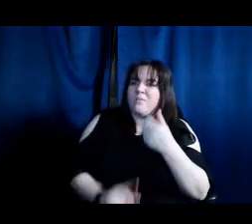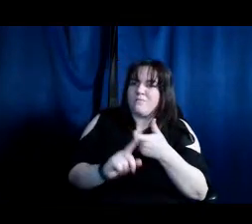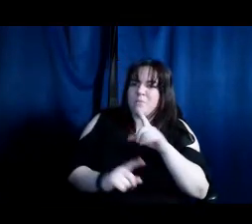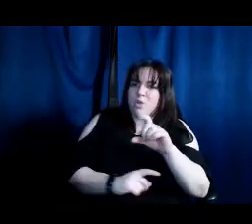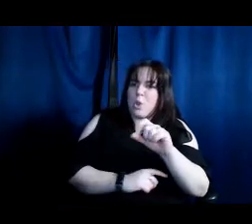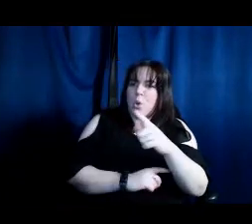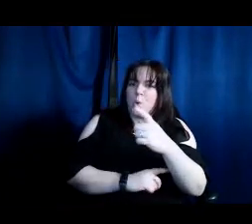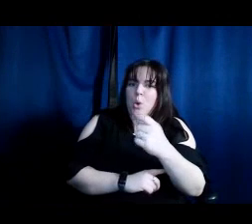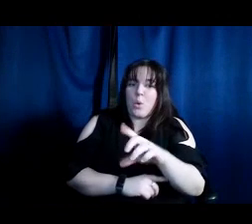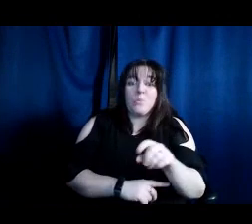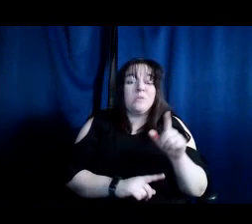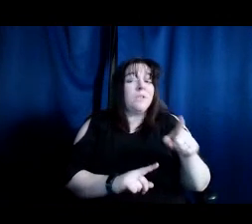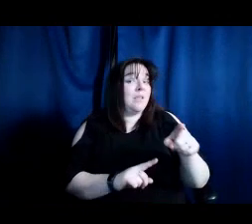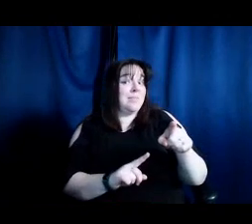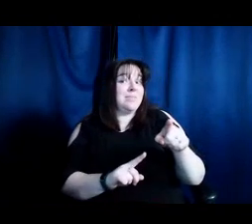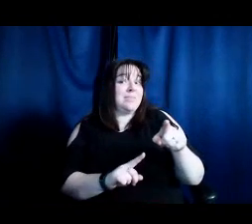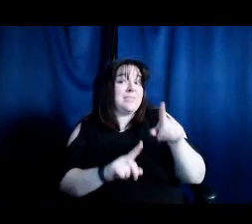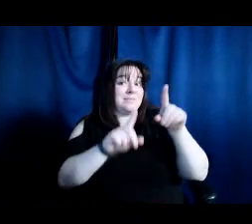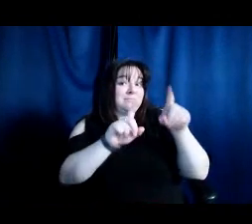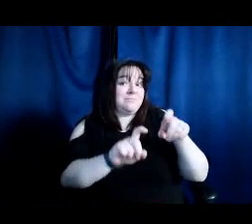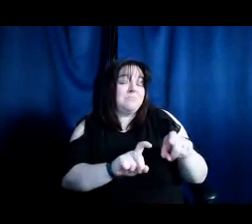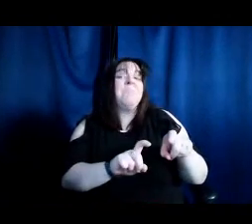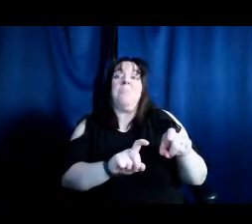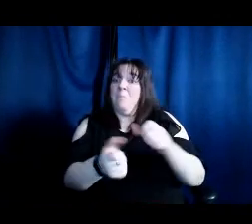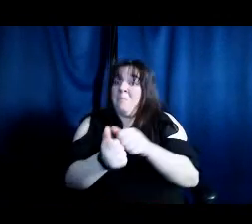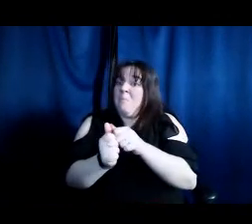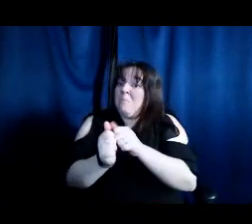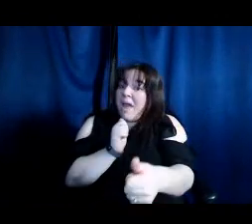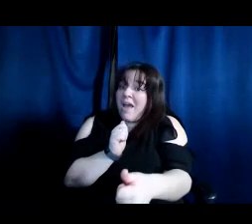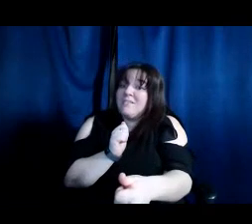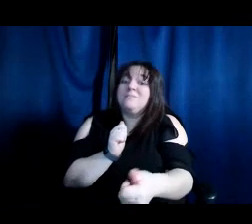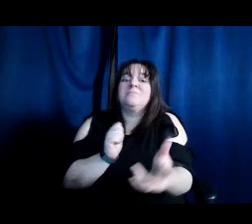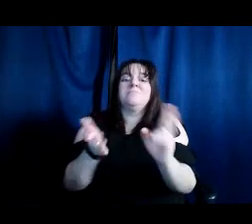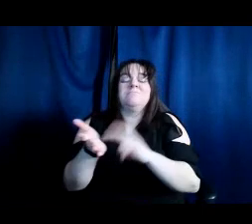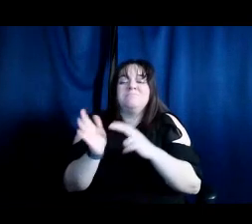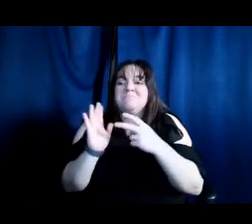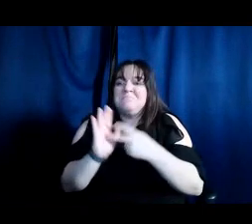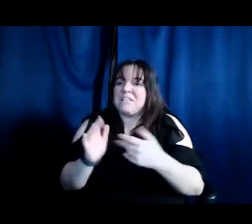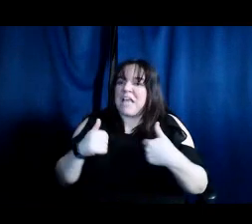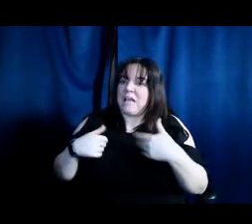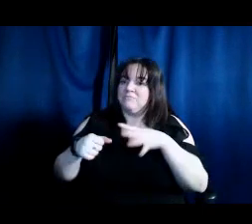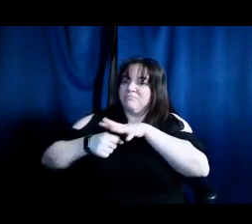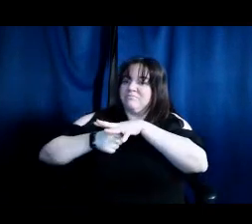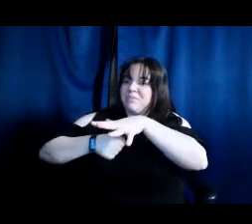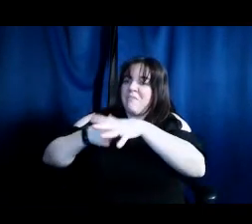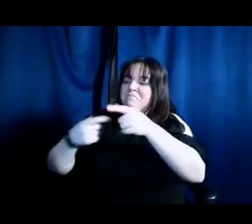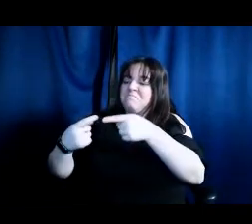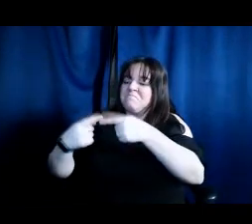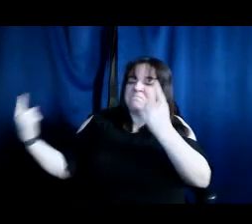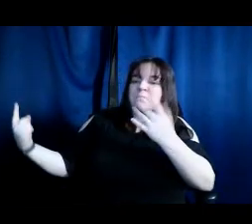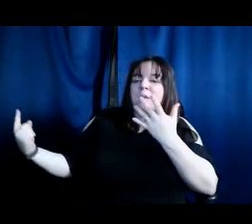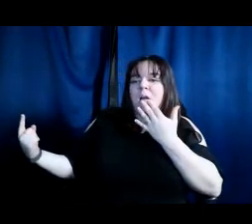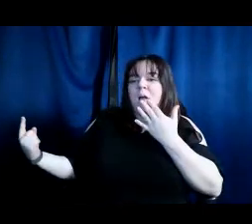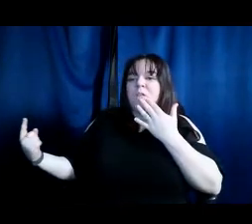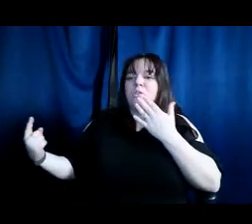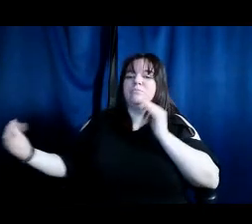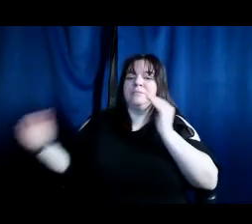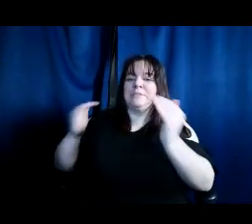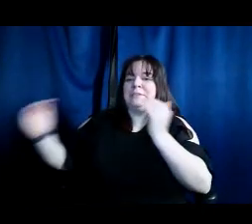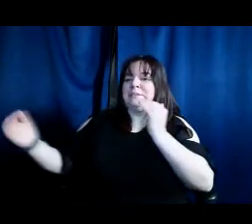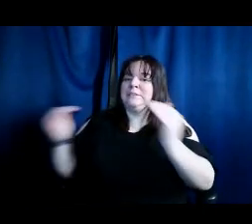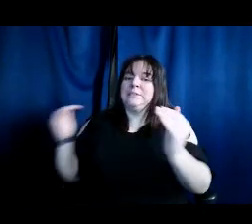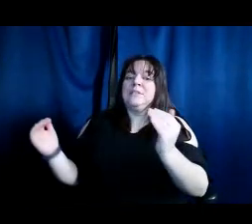checker, this color combination is a pass, which means it provides proper contrast. So lotus red was selected to be